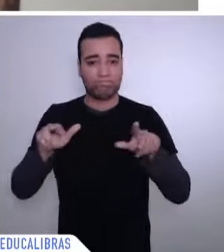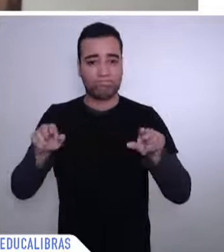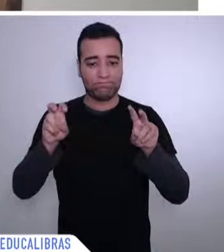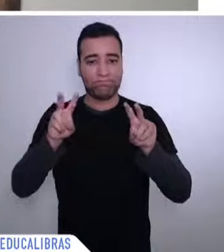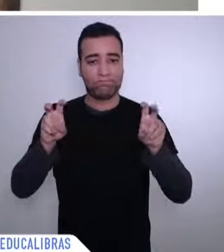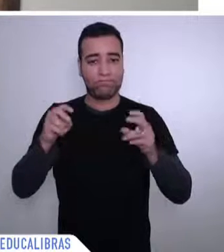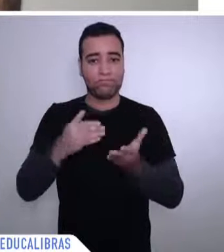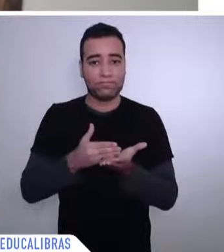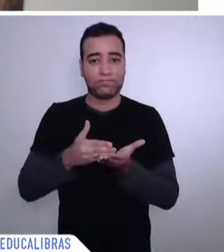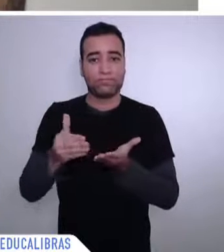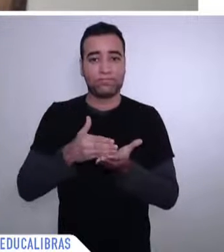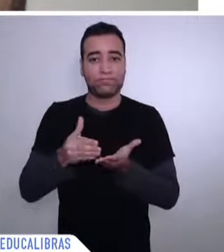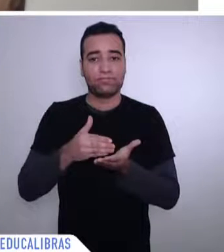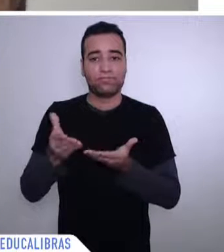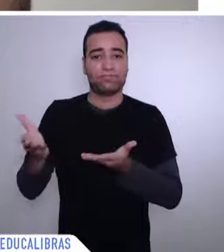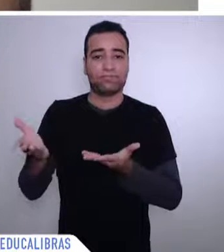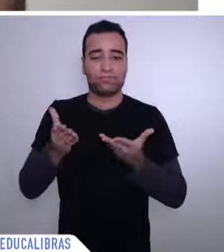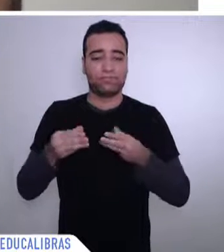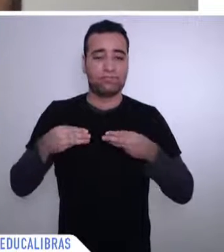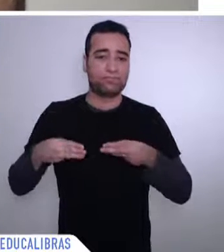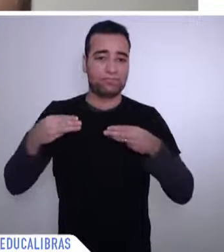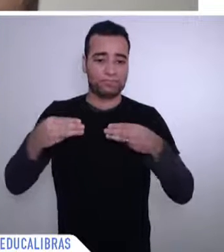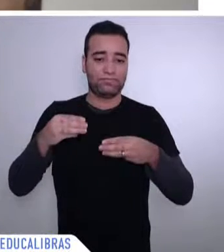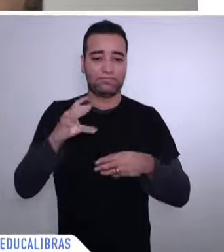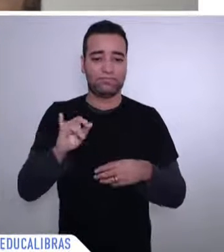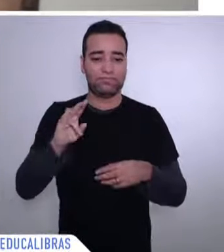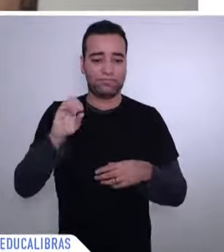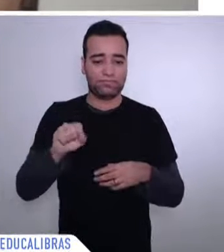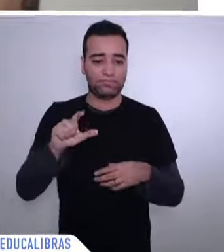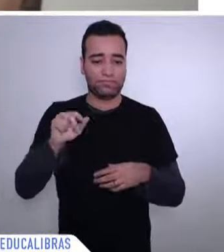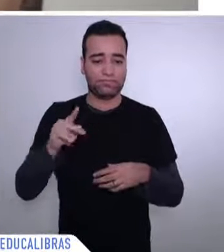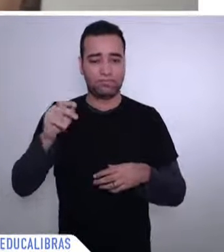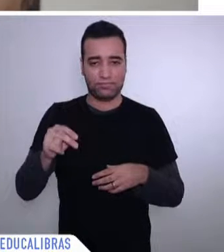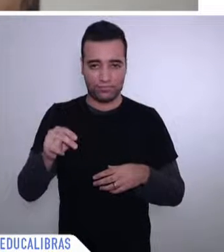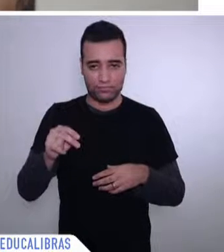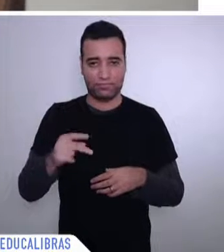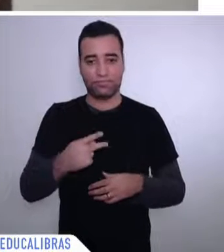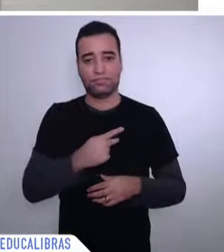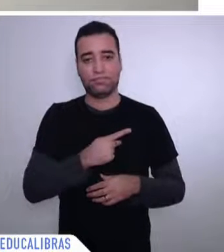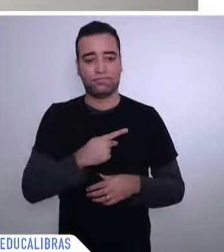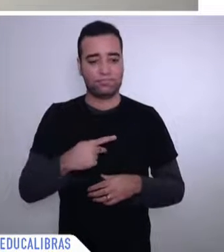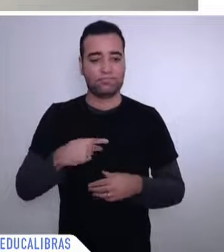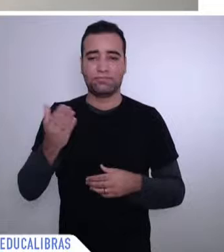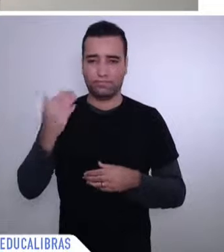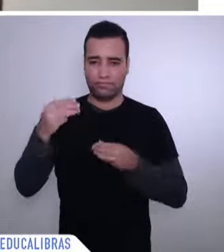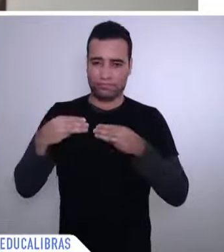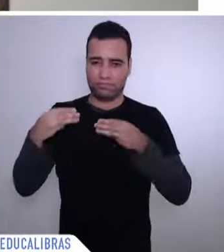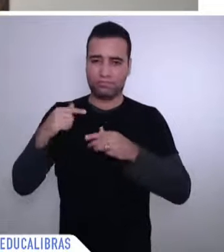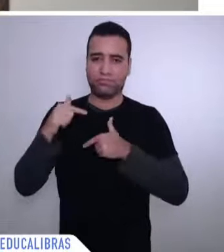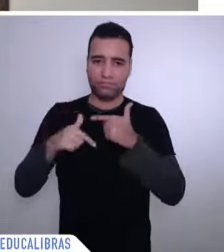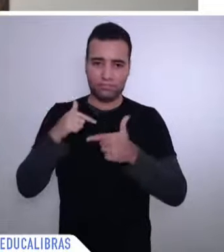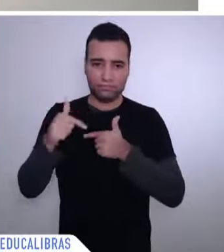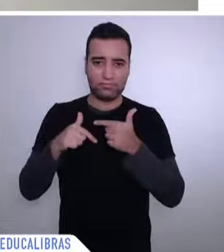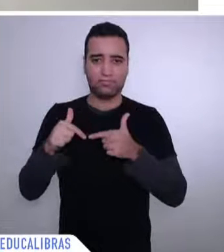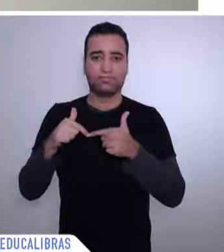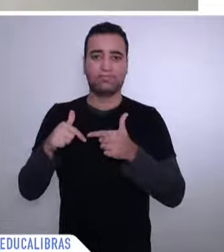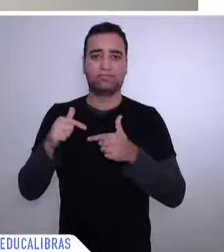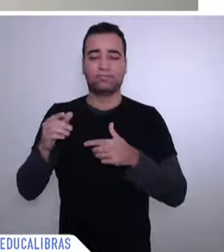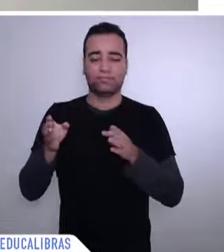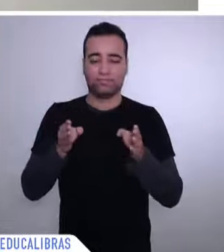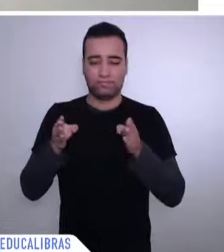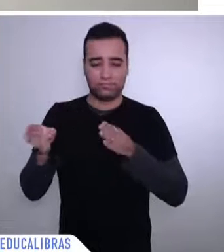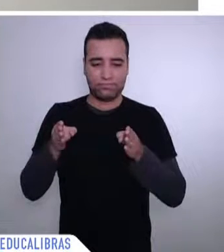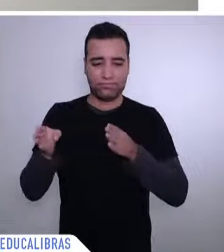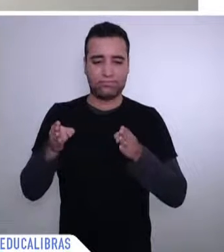I am very honored to be able to moderate this debate with such brilliant people and those who represent such